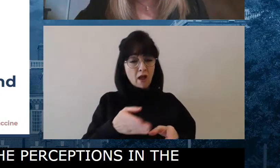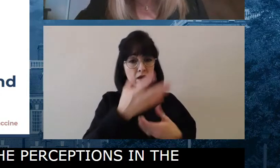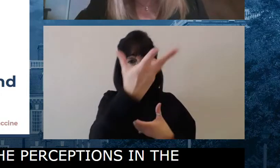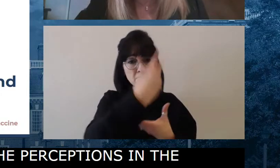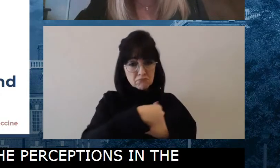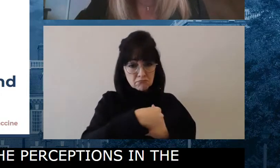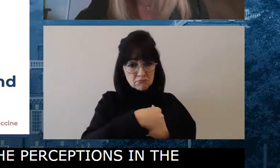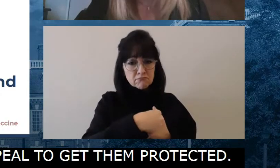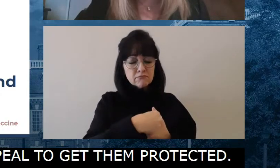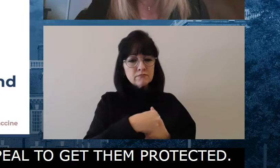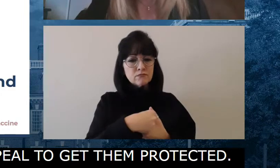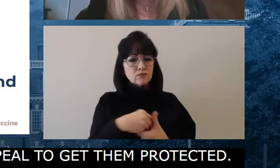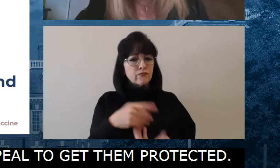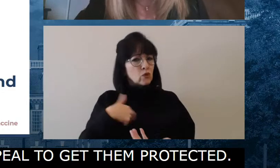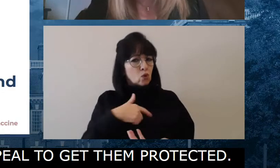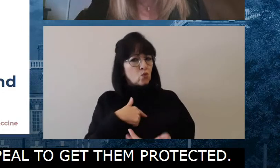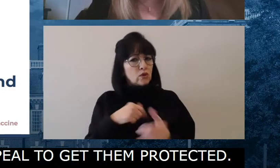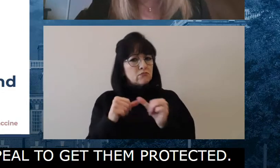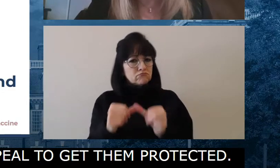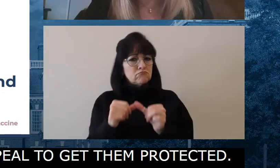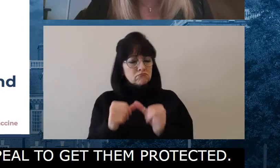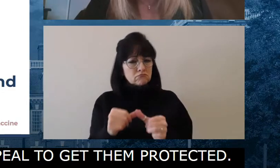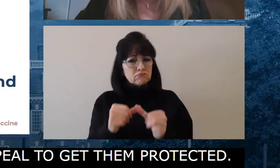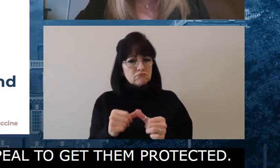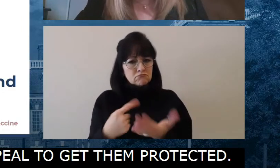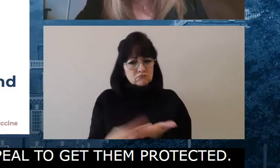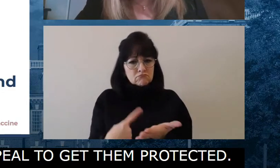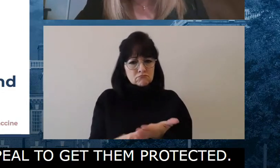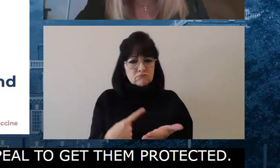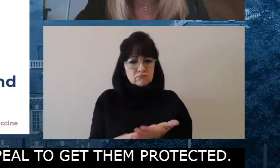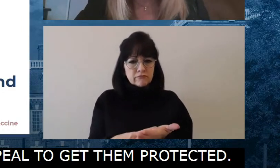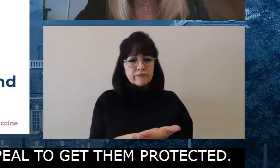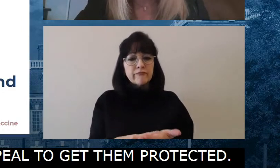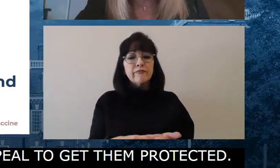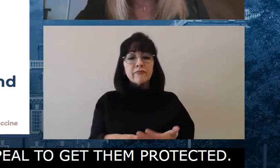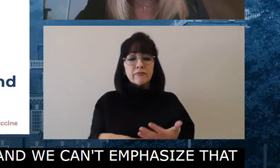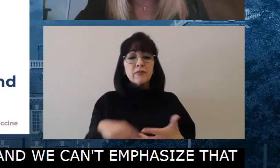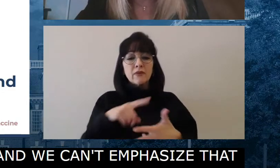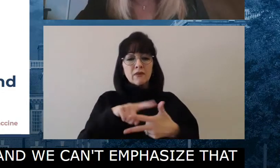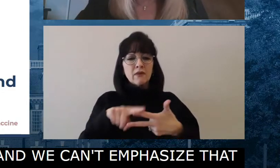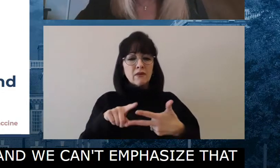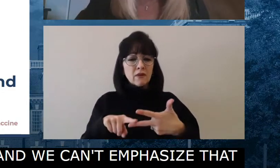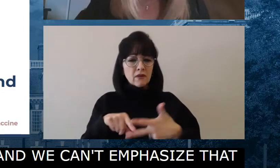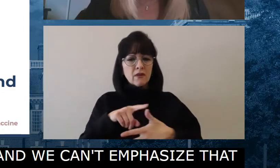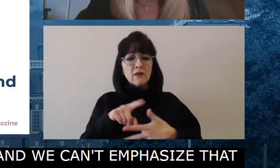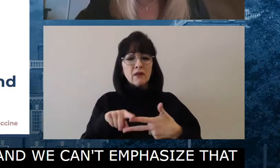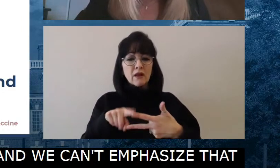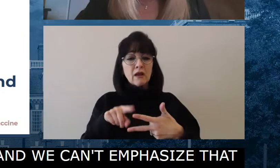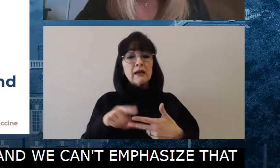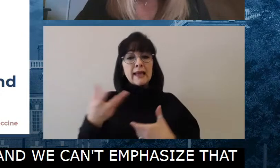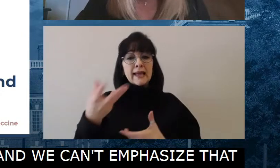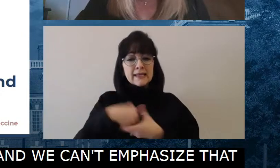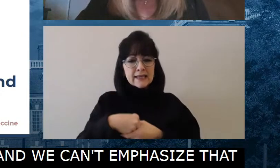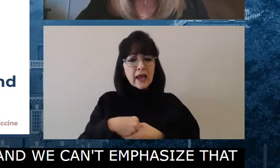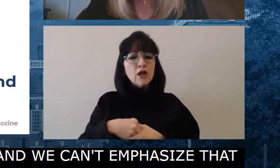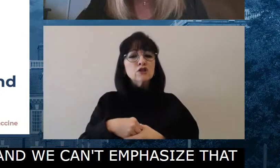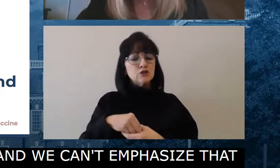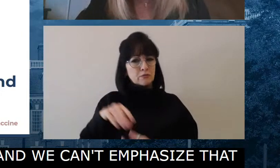have been going on, and really for quite some time, the Lieutenant Governor has been hosting calls with faith leaders, with